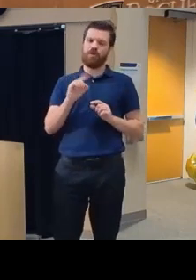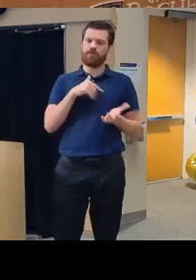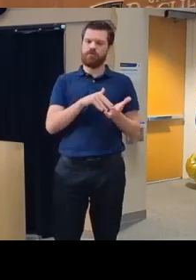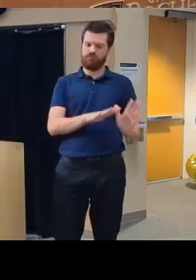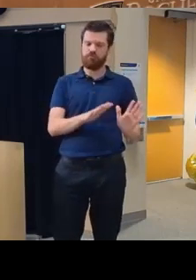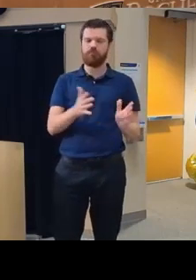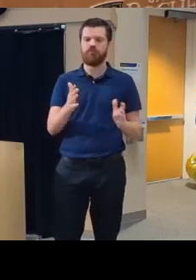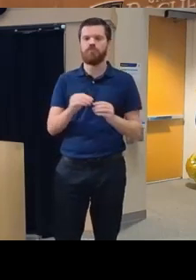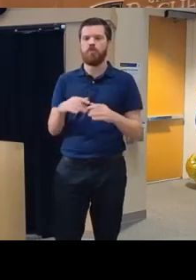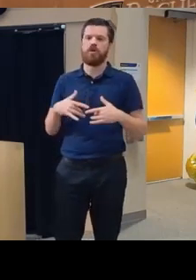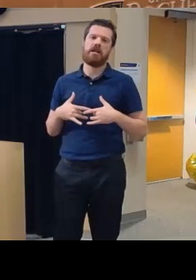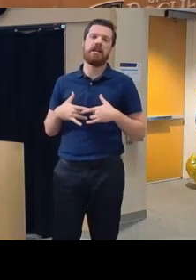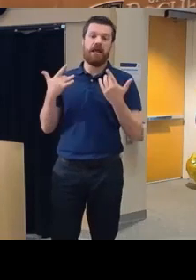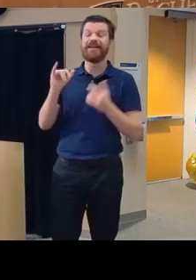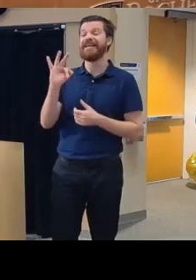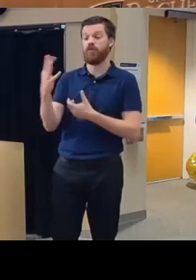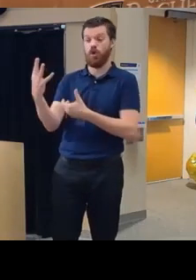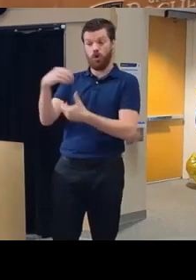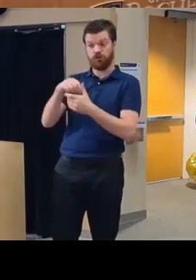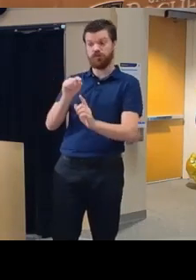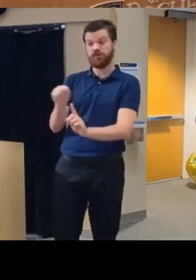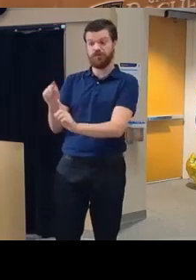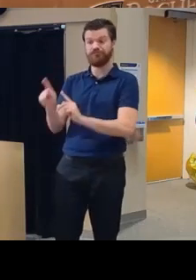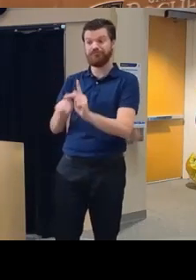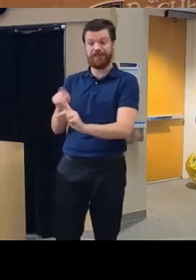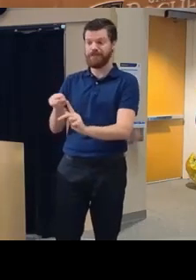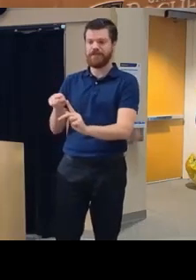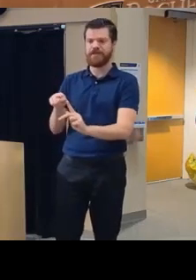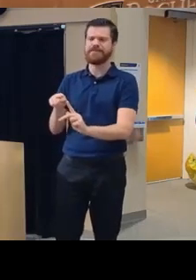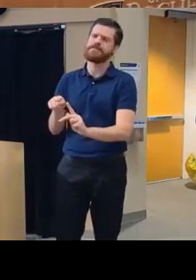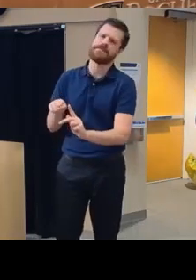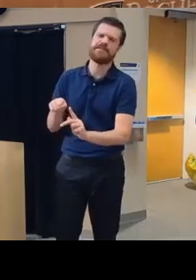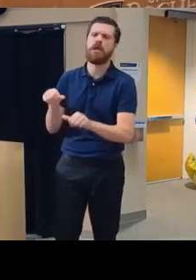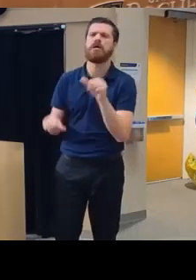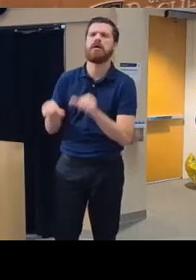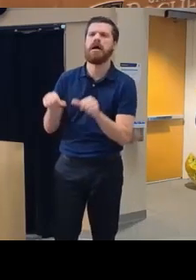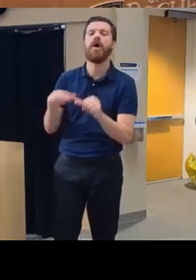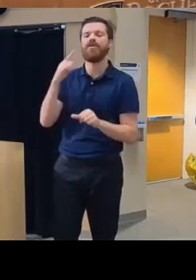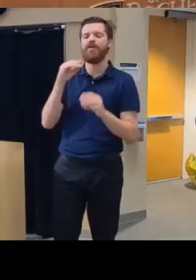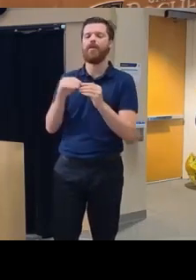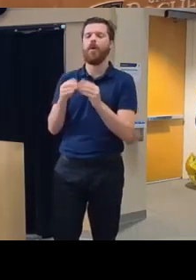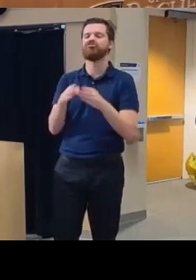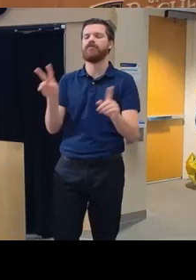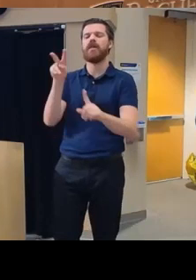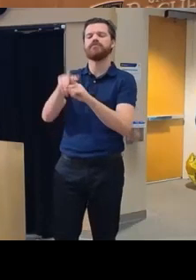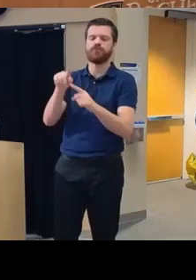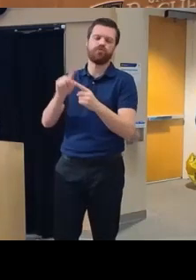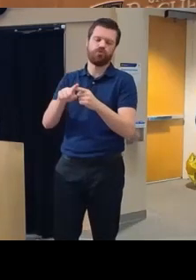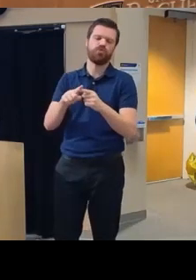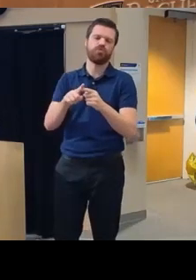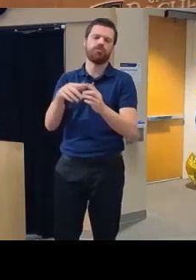the study. So by including people that weren't necessarily willing to quit right away, we thought that was more generalizable. And we